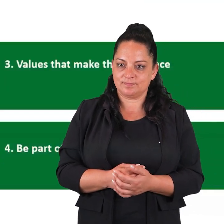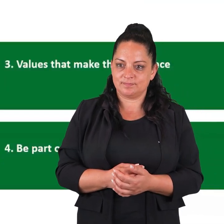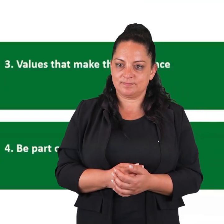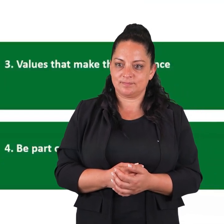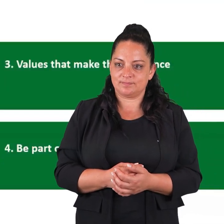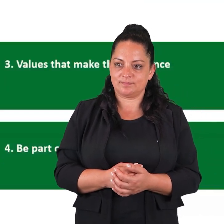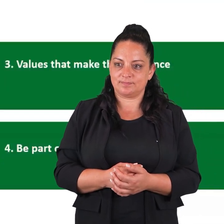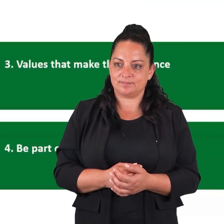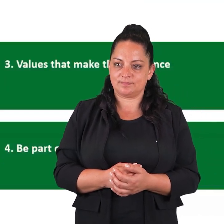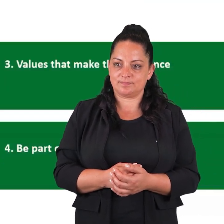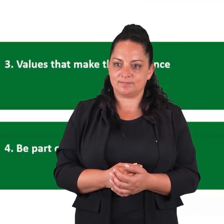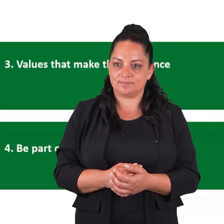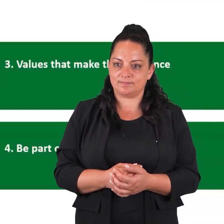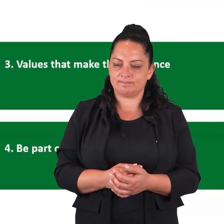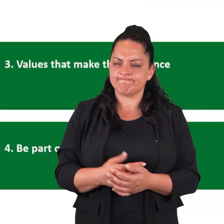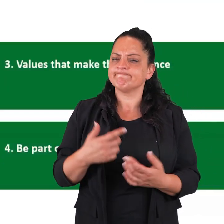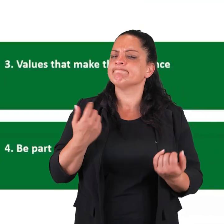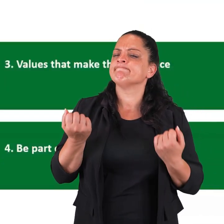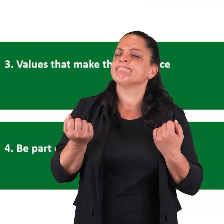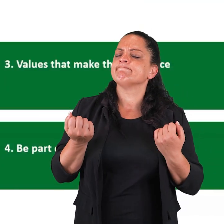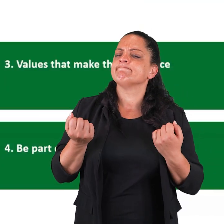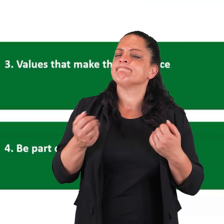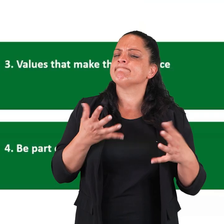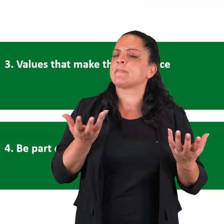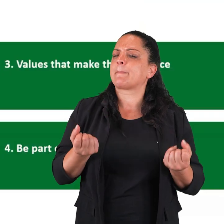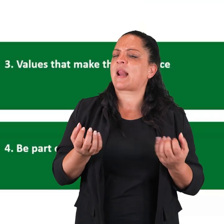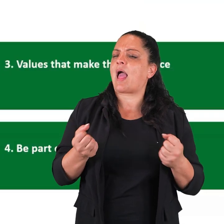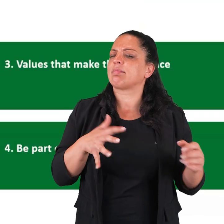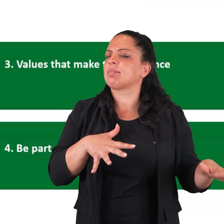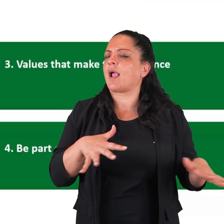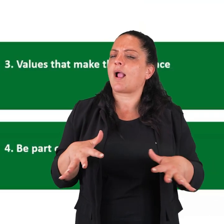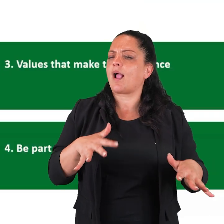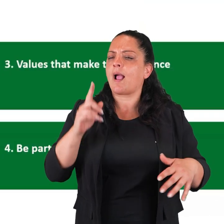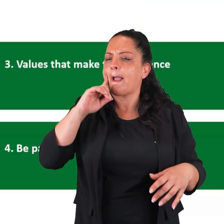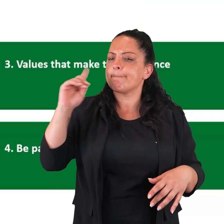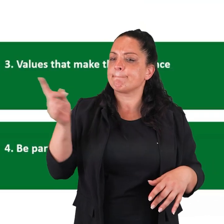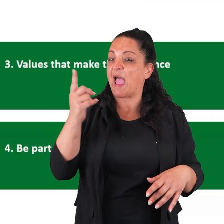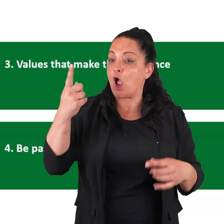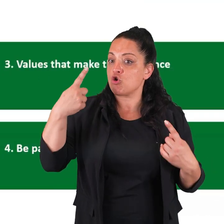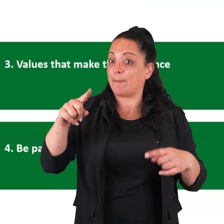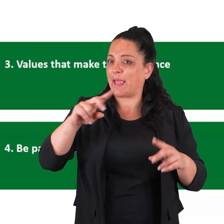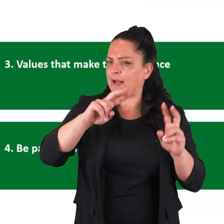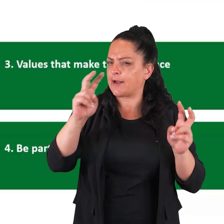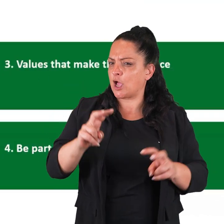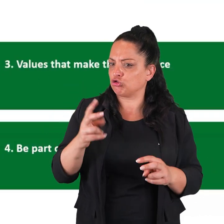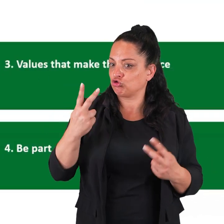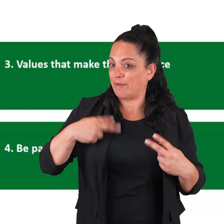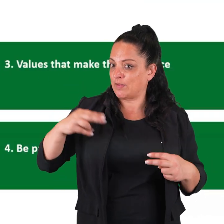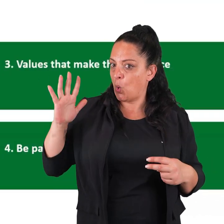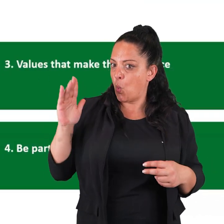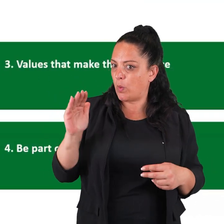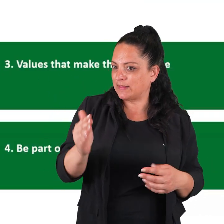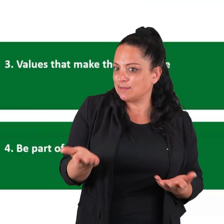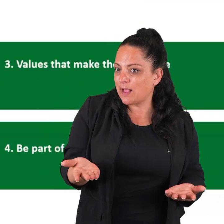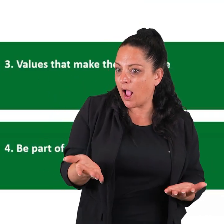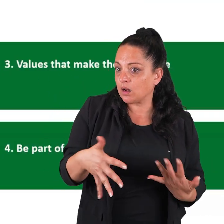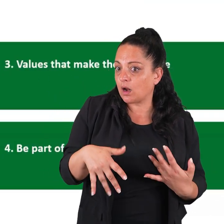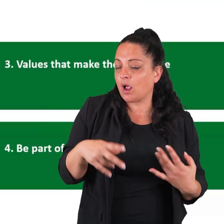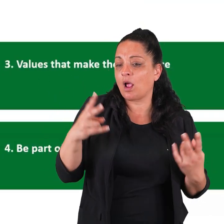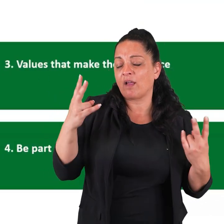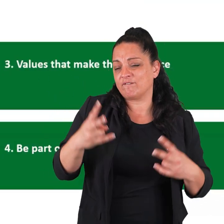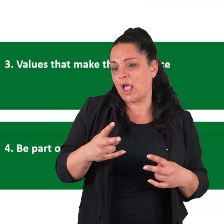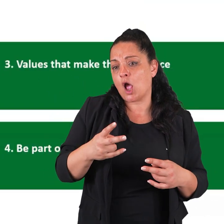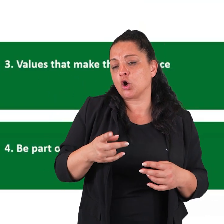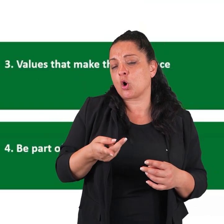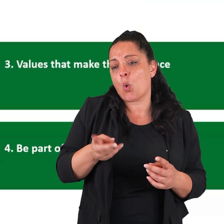So, good energy efficiency practices in everyday life are mainly four. So, changing the way that